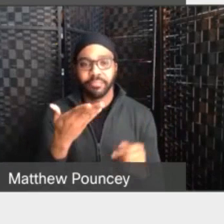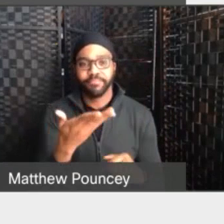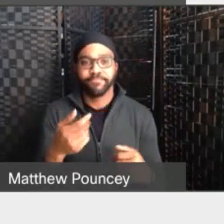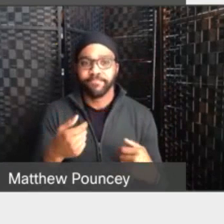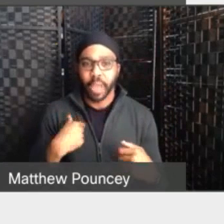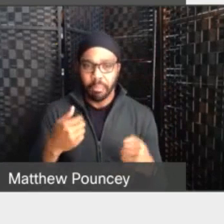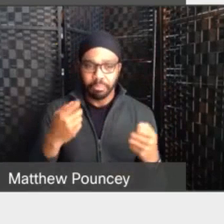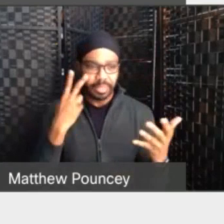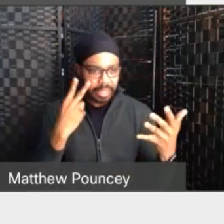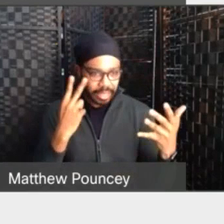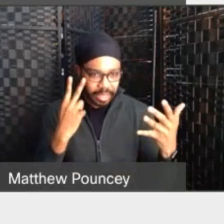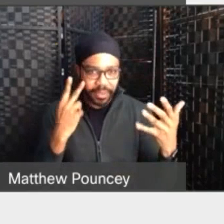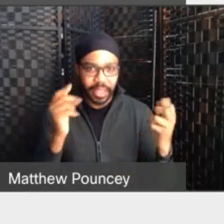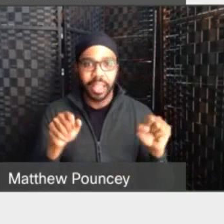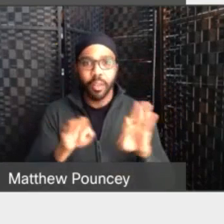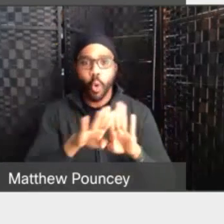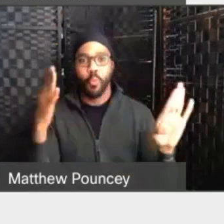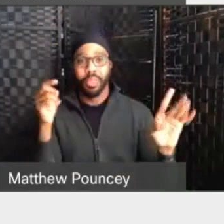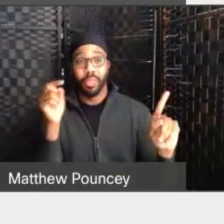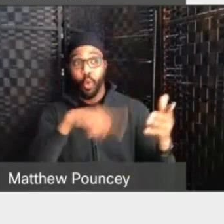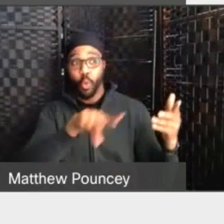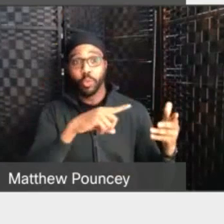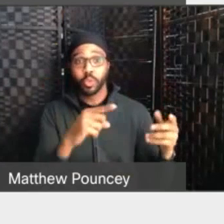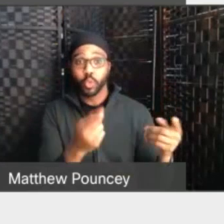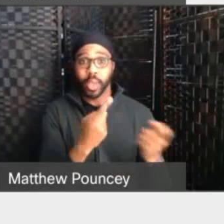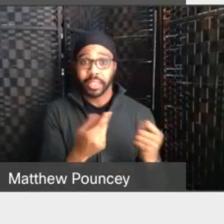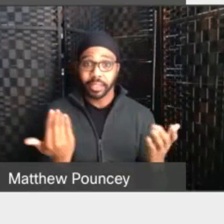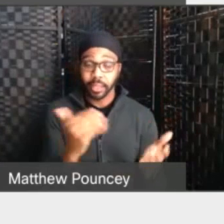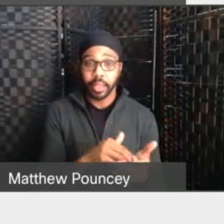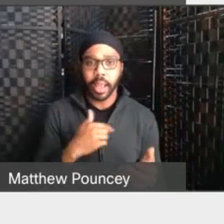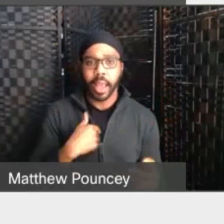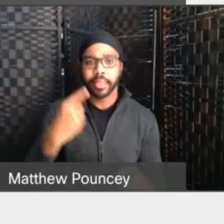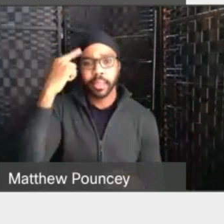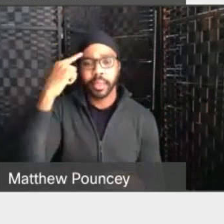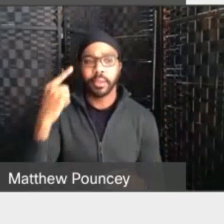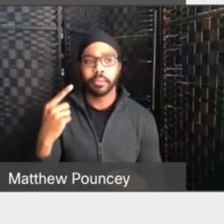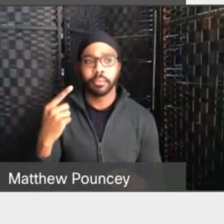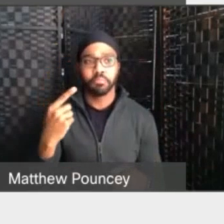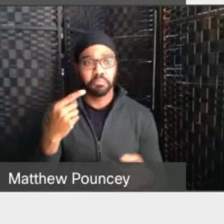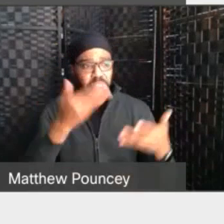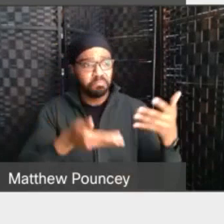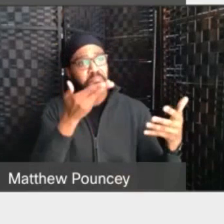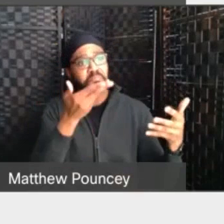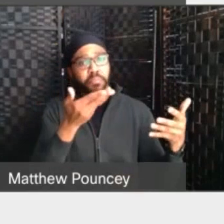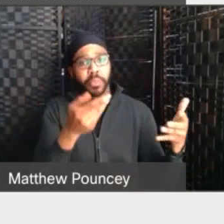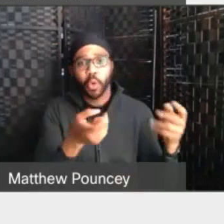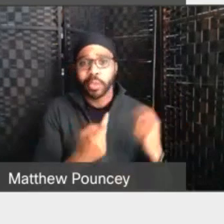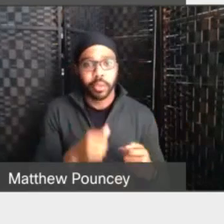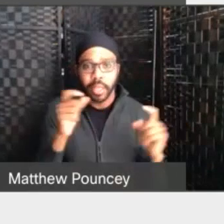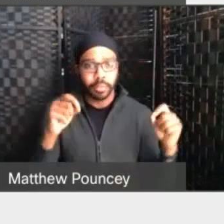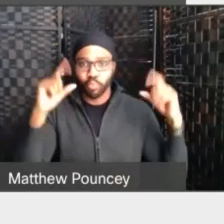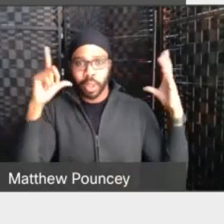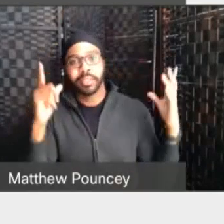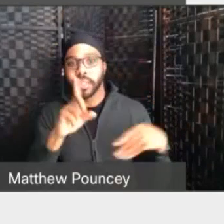if I can open those questions up again. I think essentially the questions, not surprisingly, were all